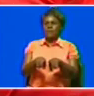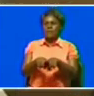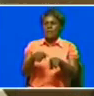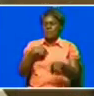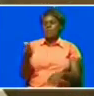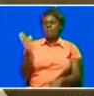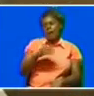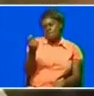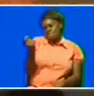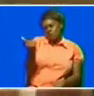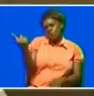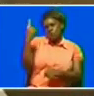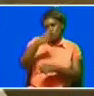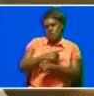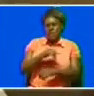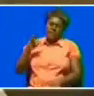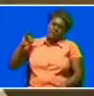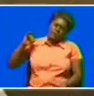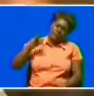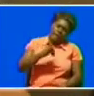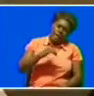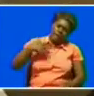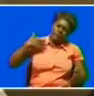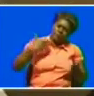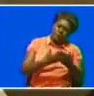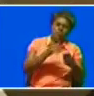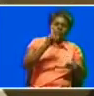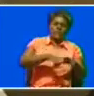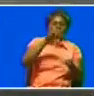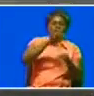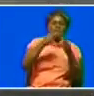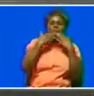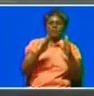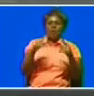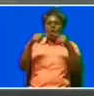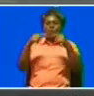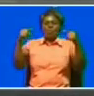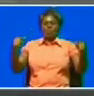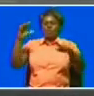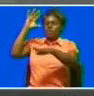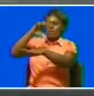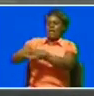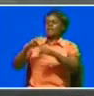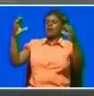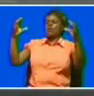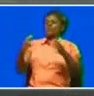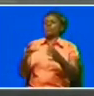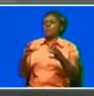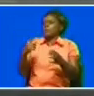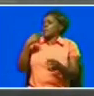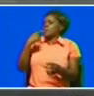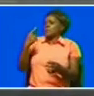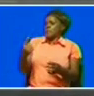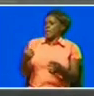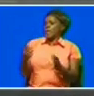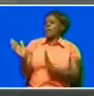days and stay right through the elections before and after. Now, the Kenyan opposition super alliance, NASA, now claims that